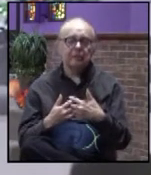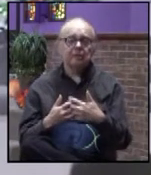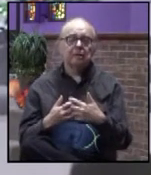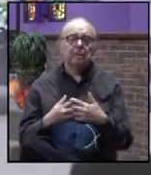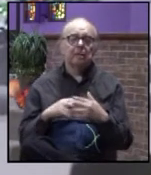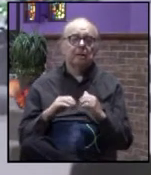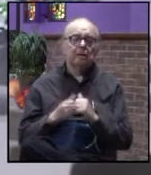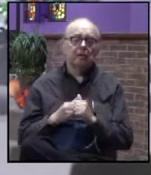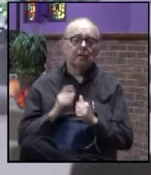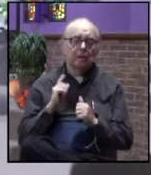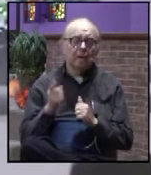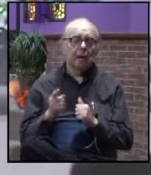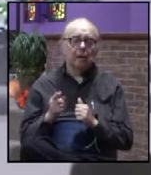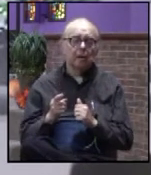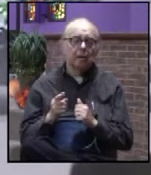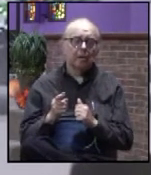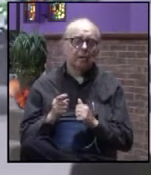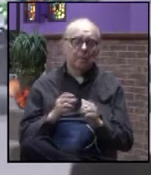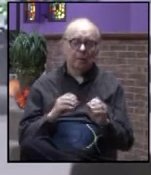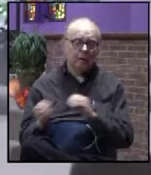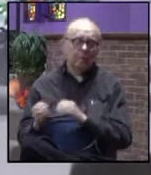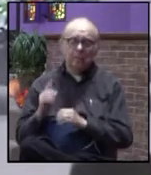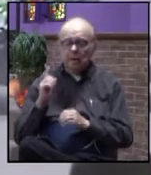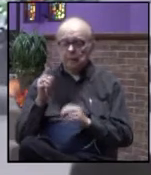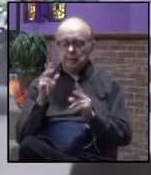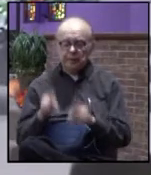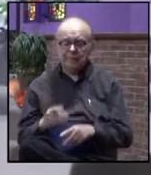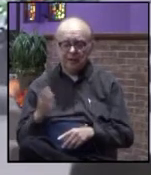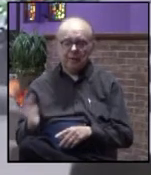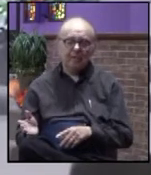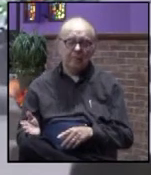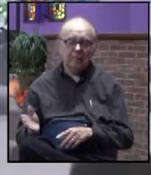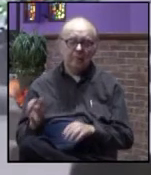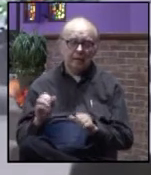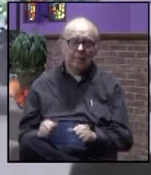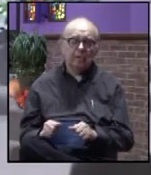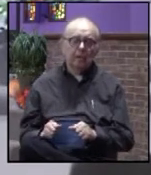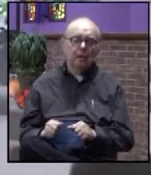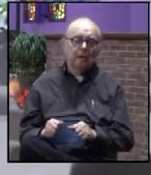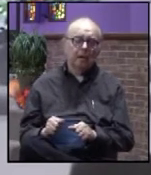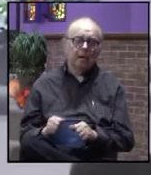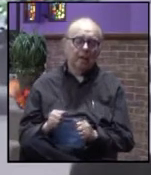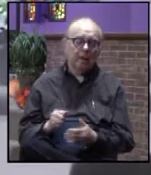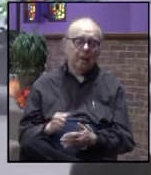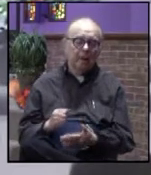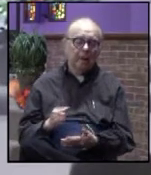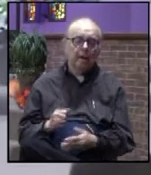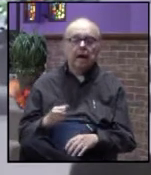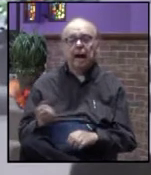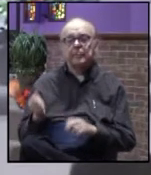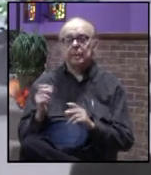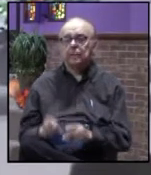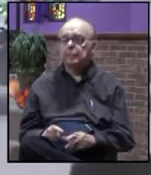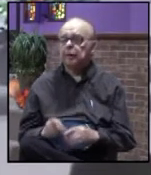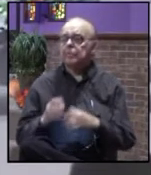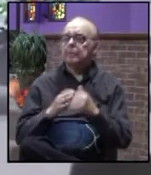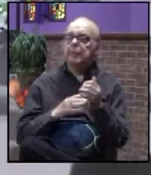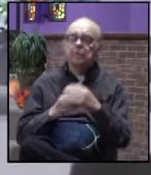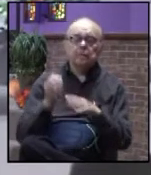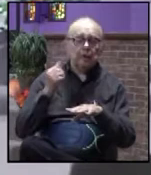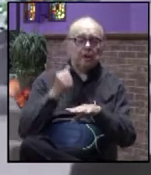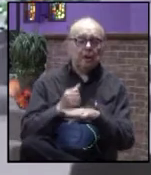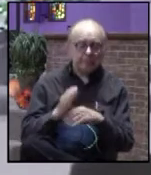and how it was going to place that one here so it would be able to have someone else build on top of it and build on top of